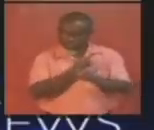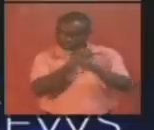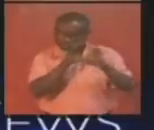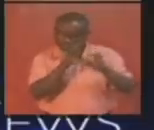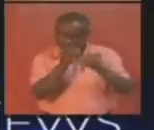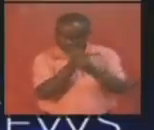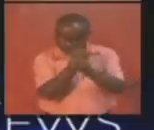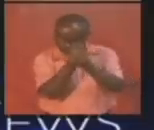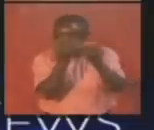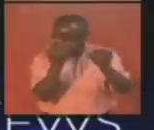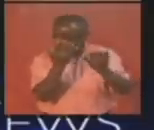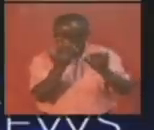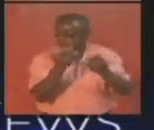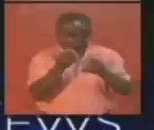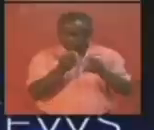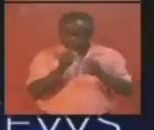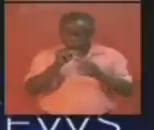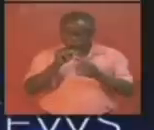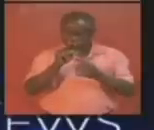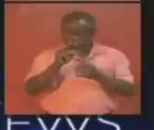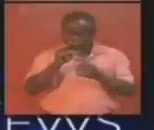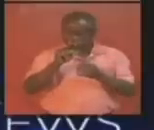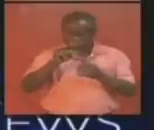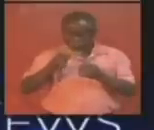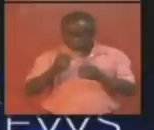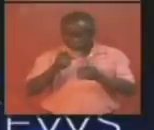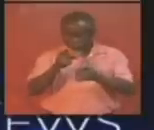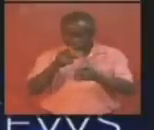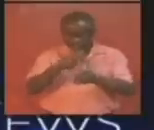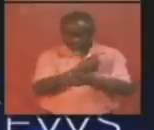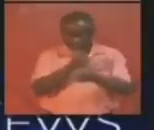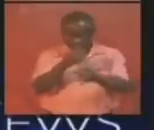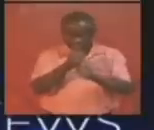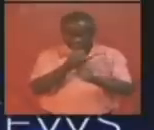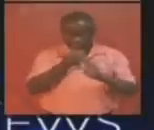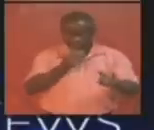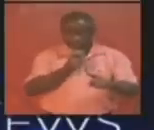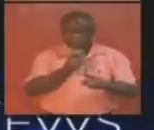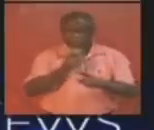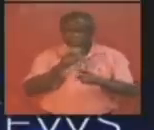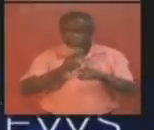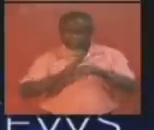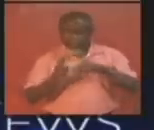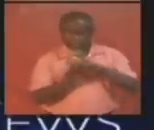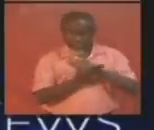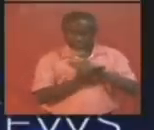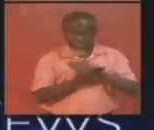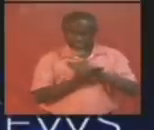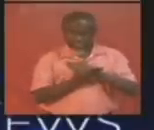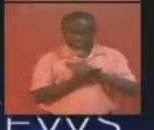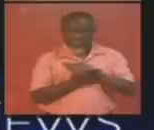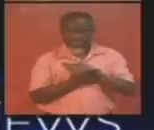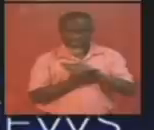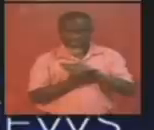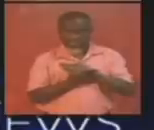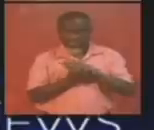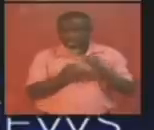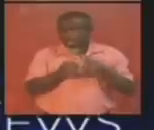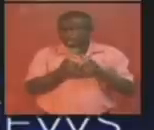we received from Barbados and that Barbados got from India. I just want to find out how it is,